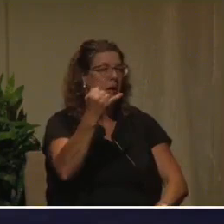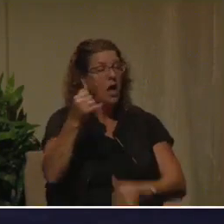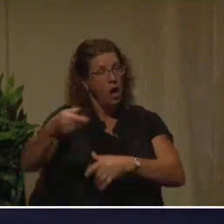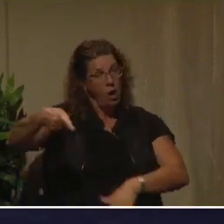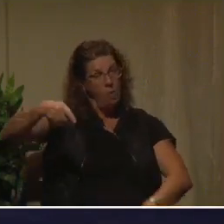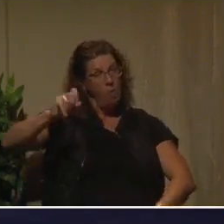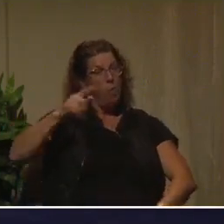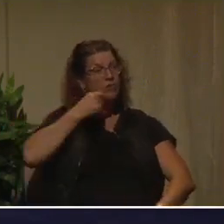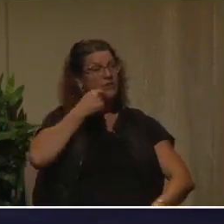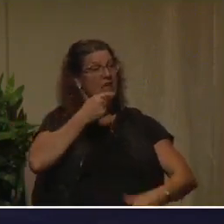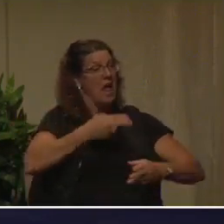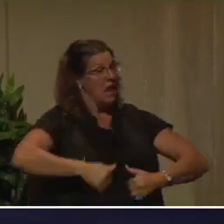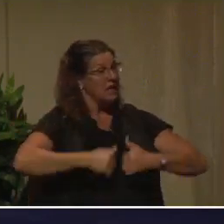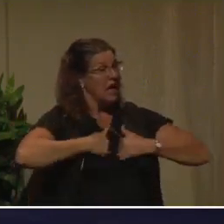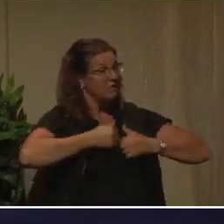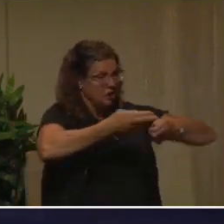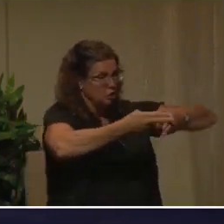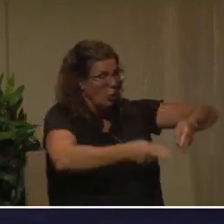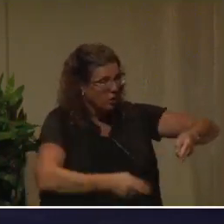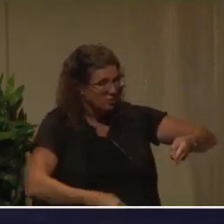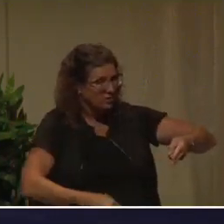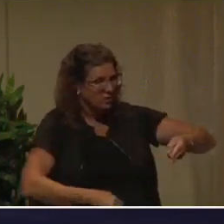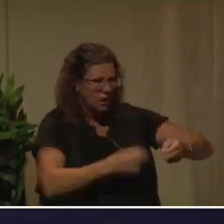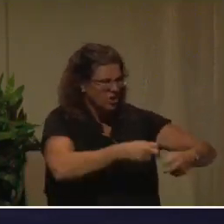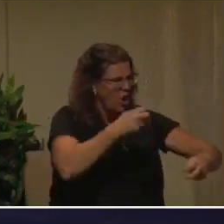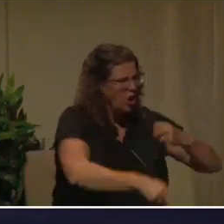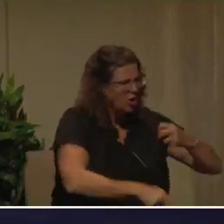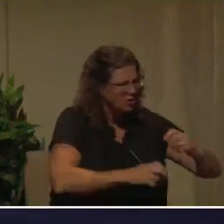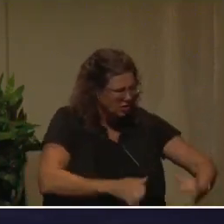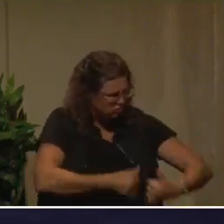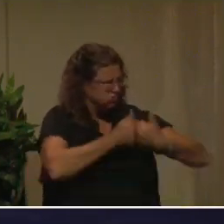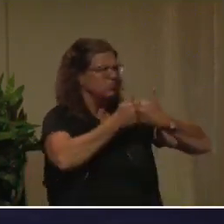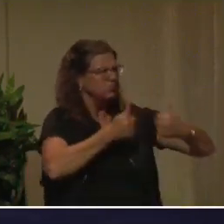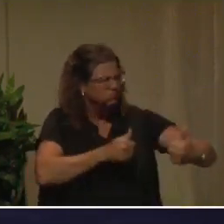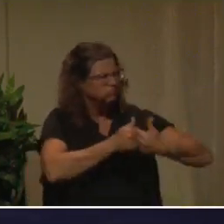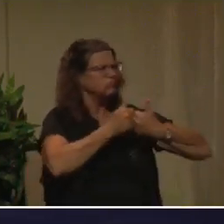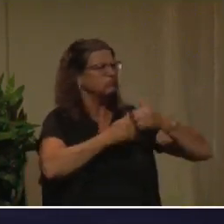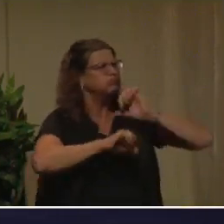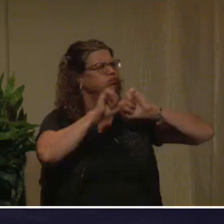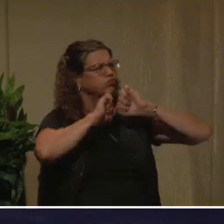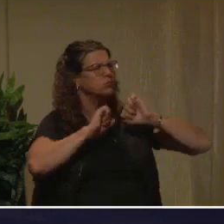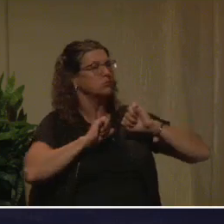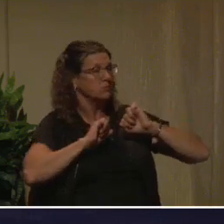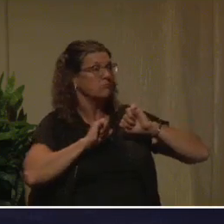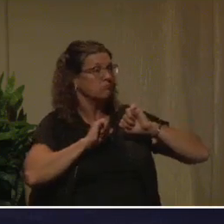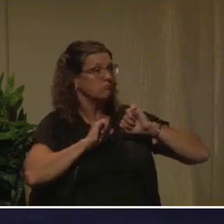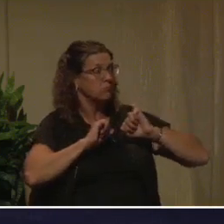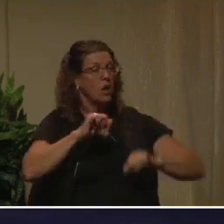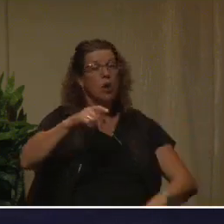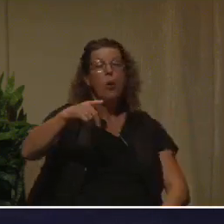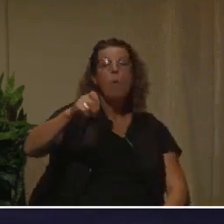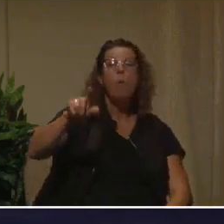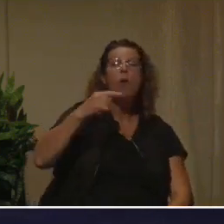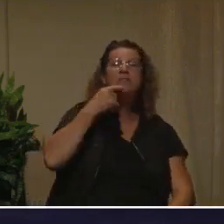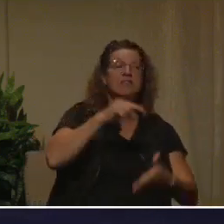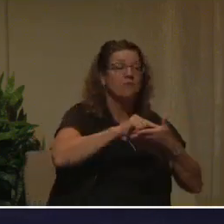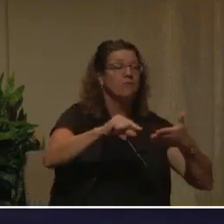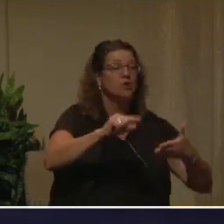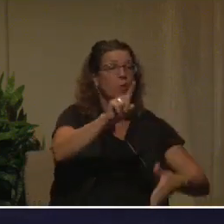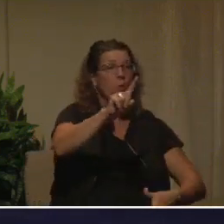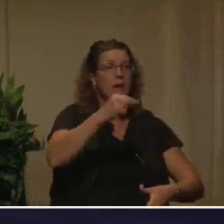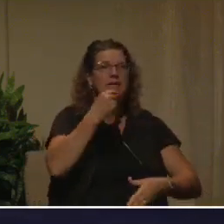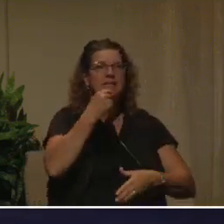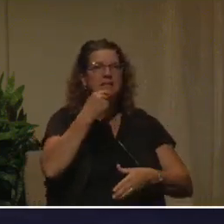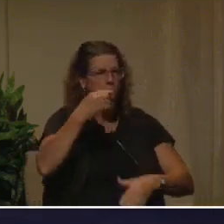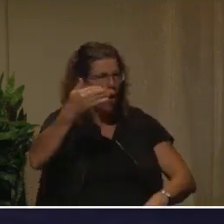And so get your expectations around that. Look at verse 1. He says this, "For we know that if the earthly